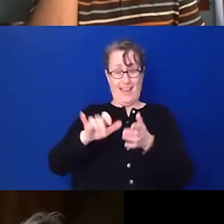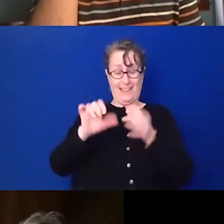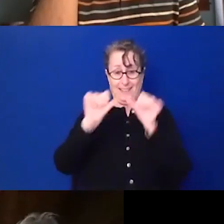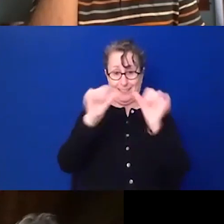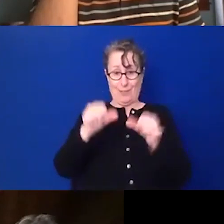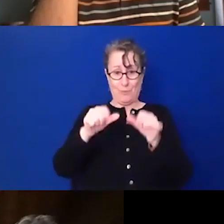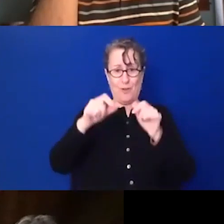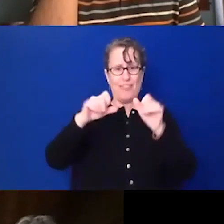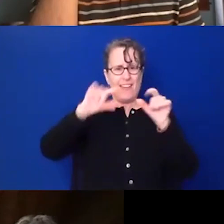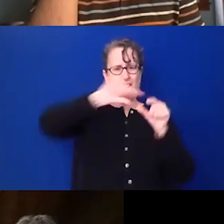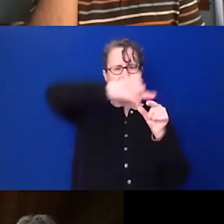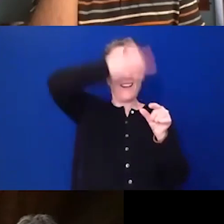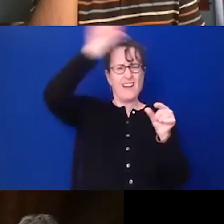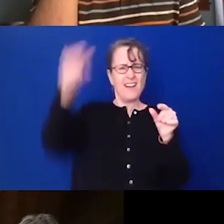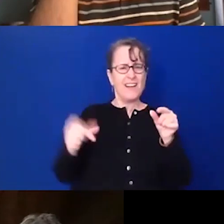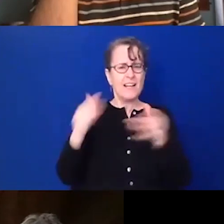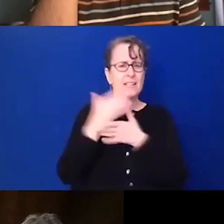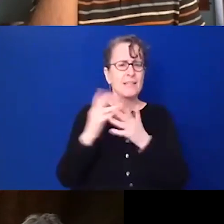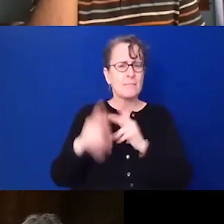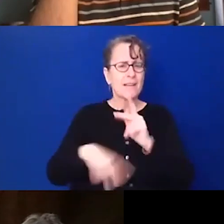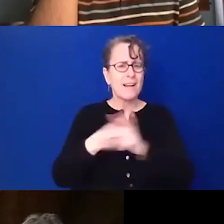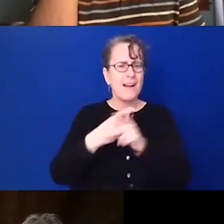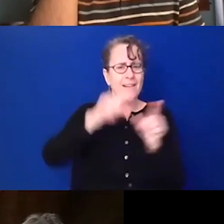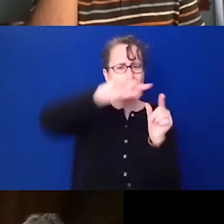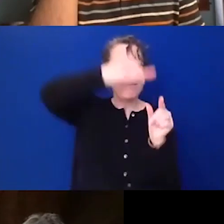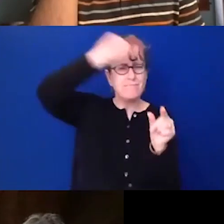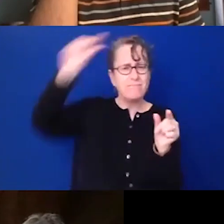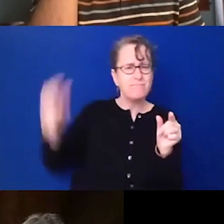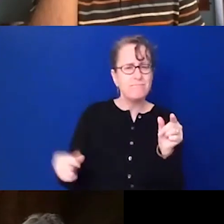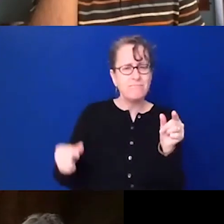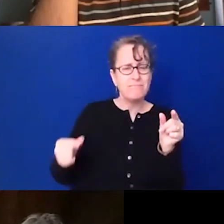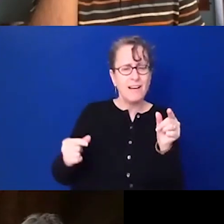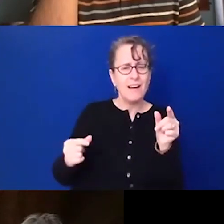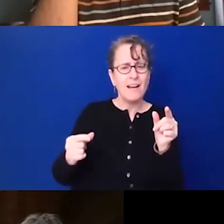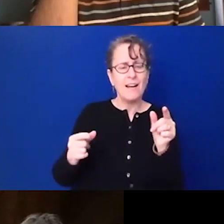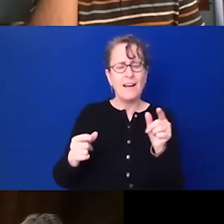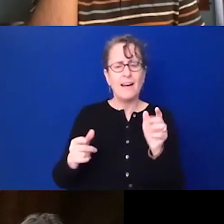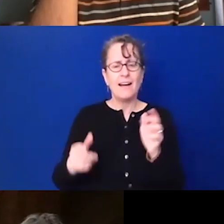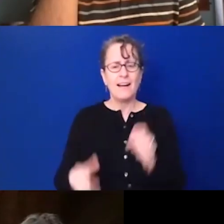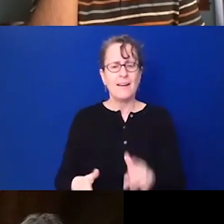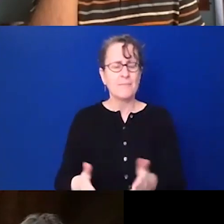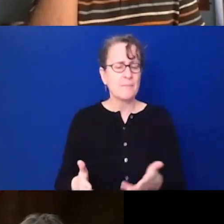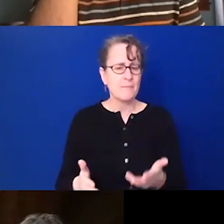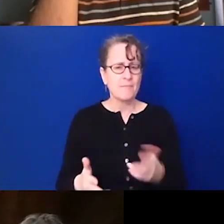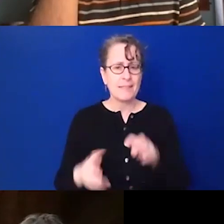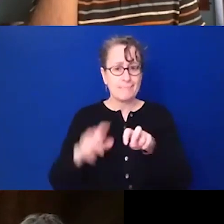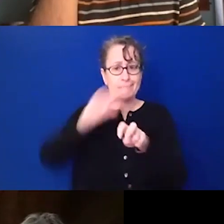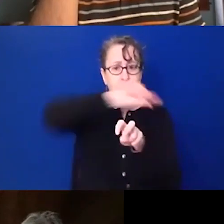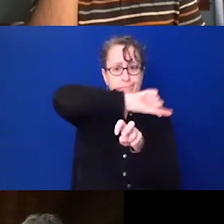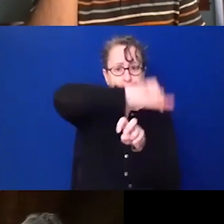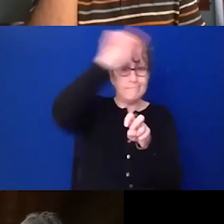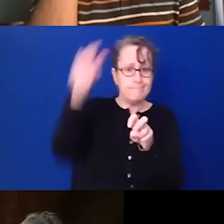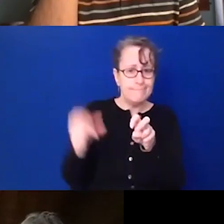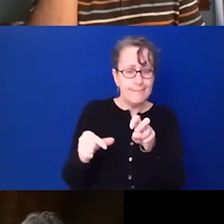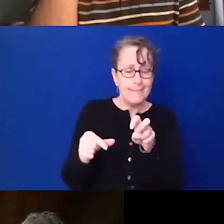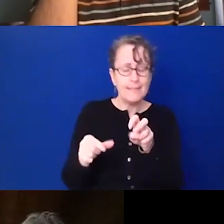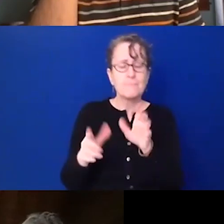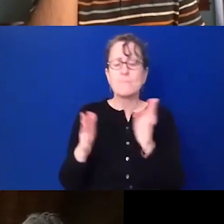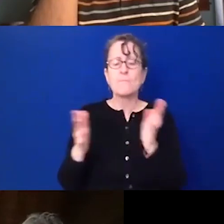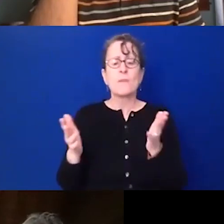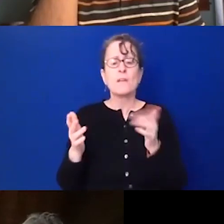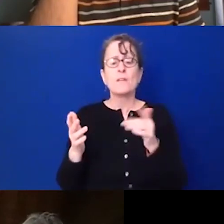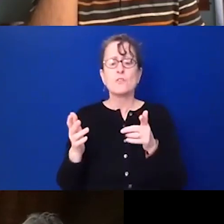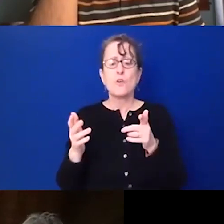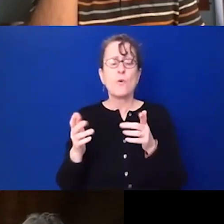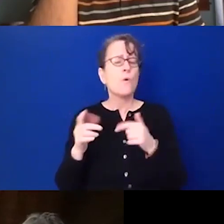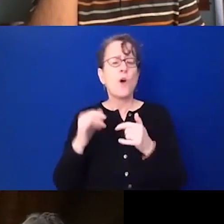there's a lot of engineering and mechanics into this, and we don't need a artist per se to